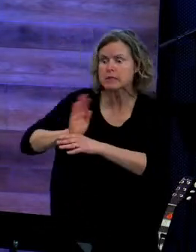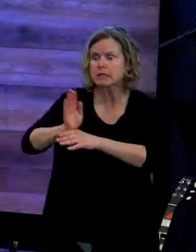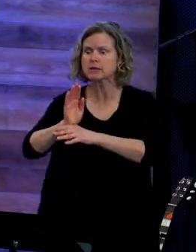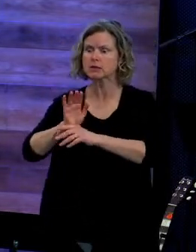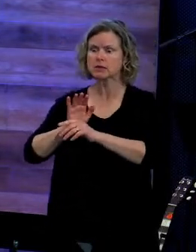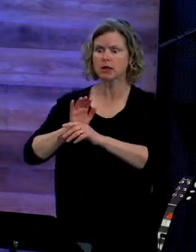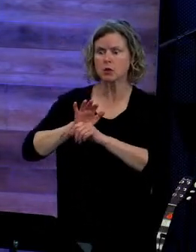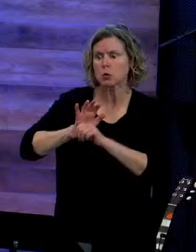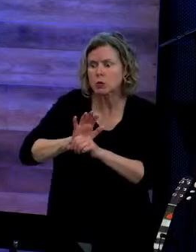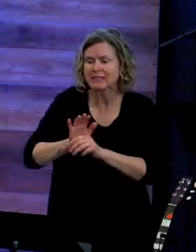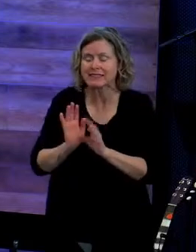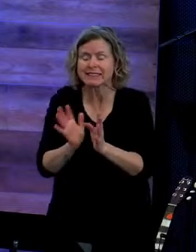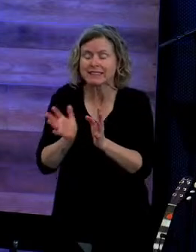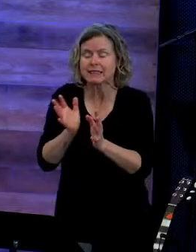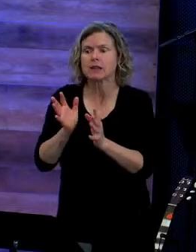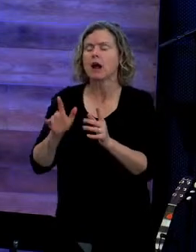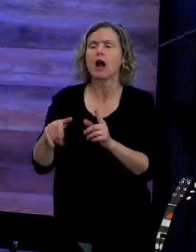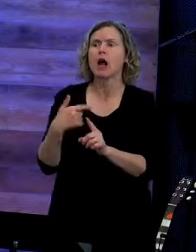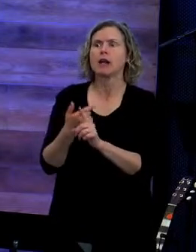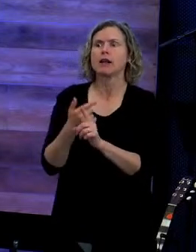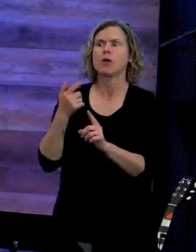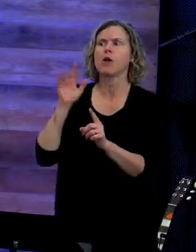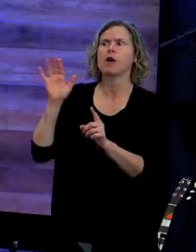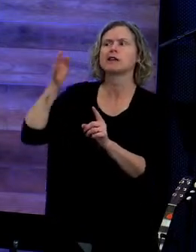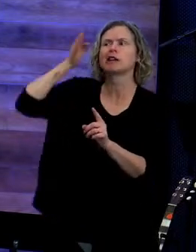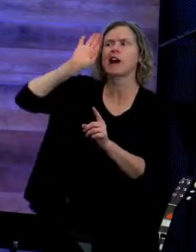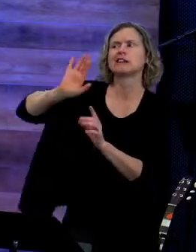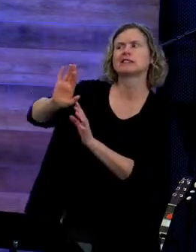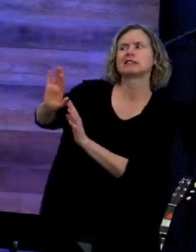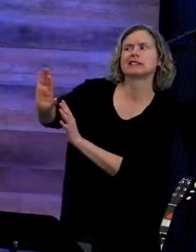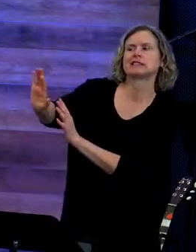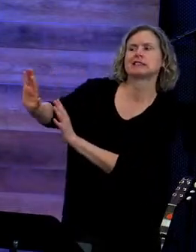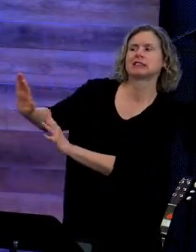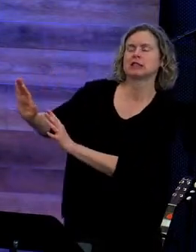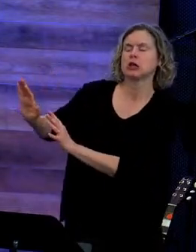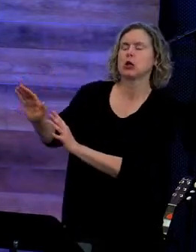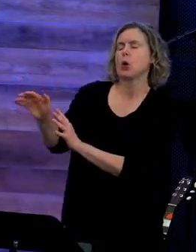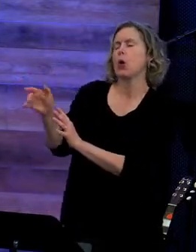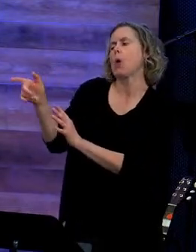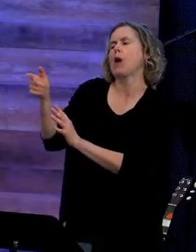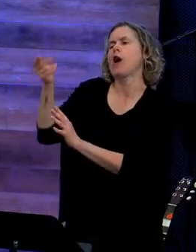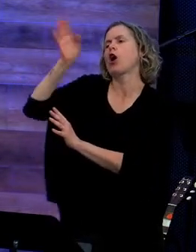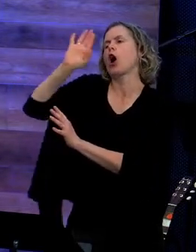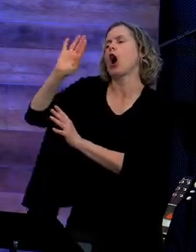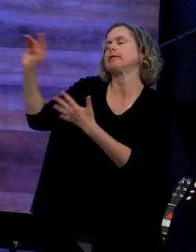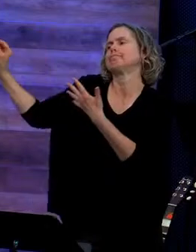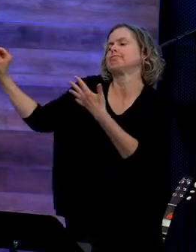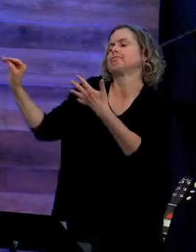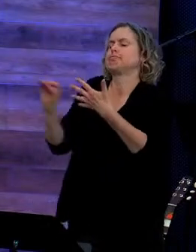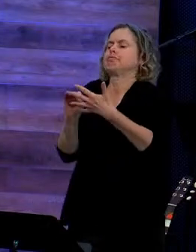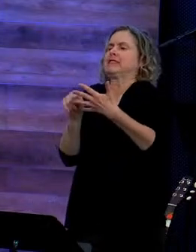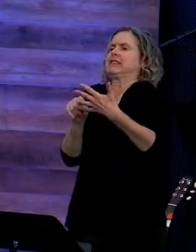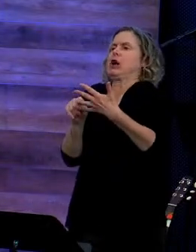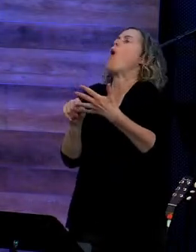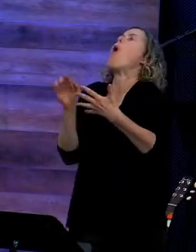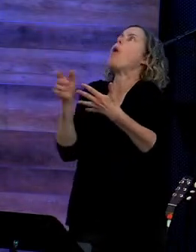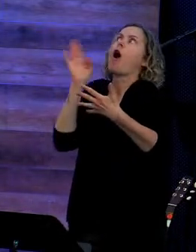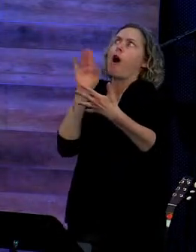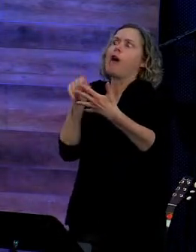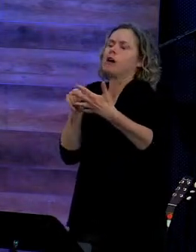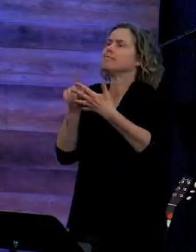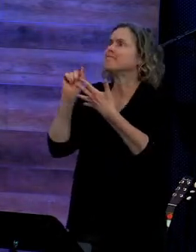item on the checklist. All right, I did my God stuff for today. Or worst of all, he becomes the kind of taskmaster who